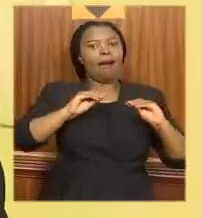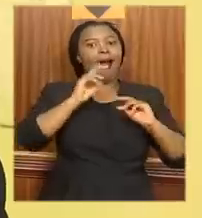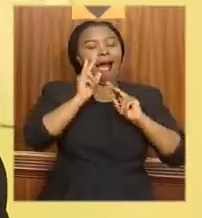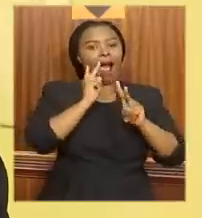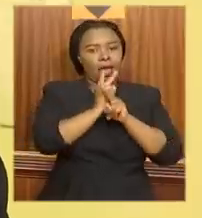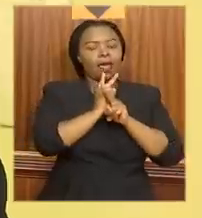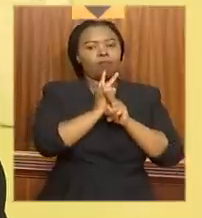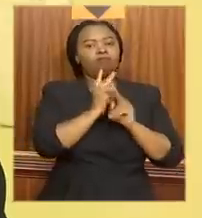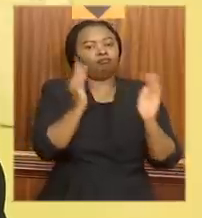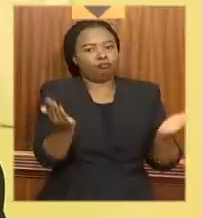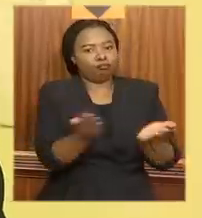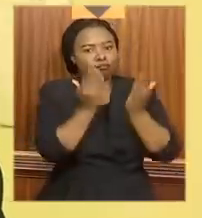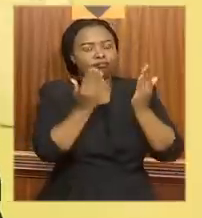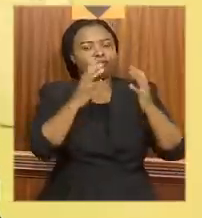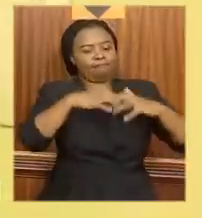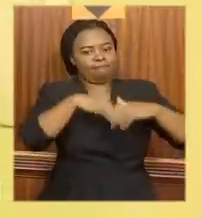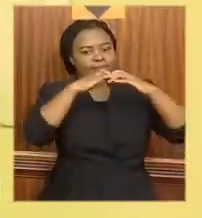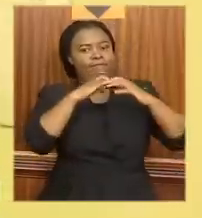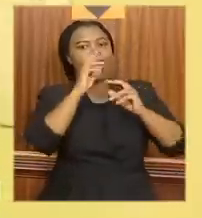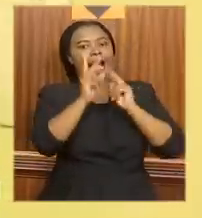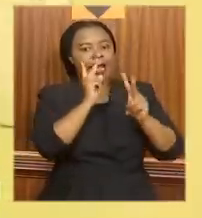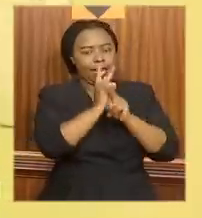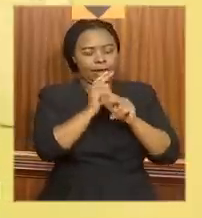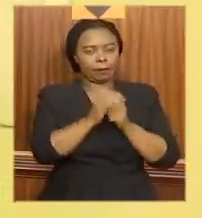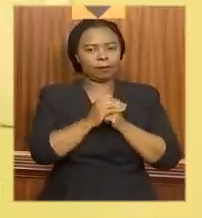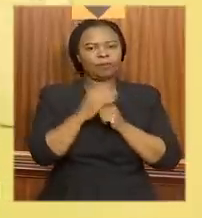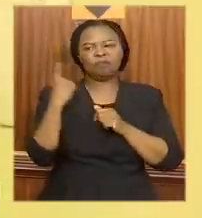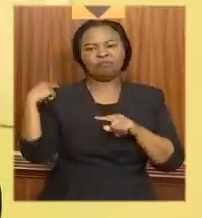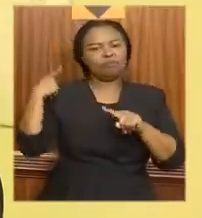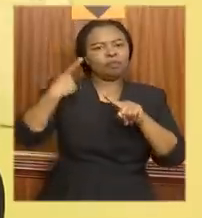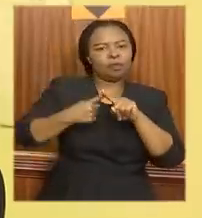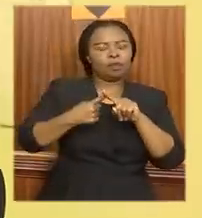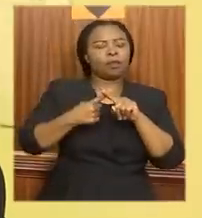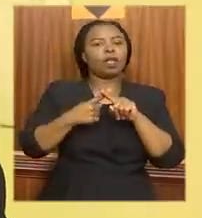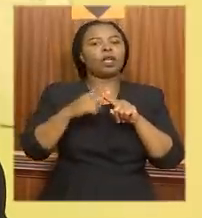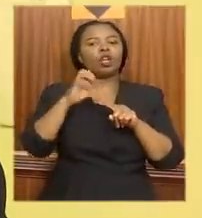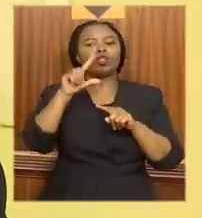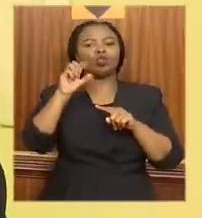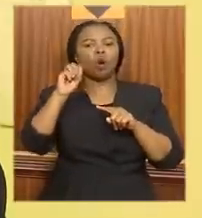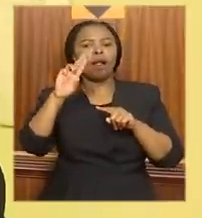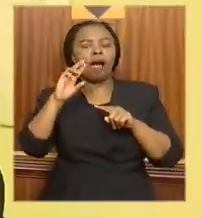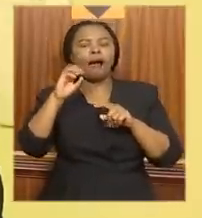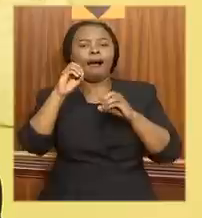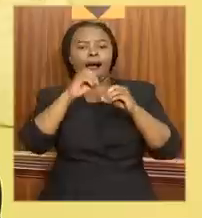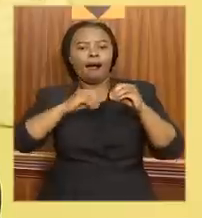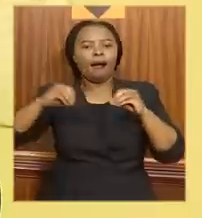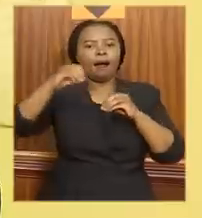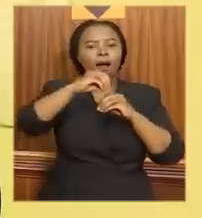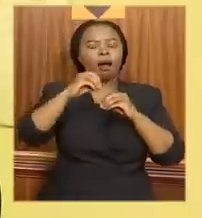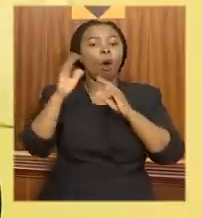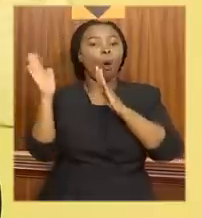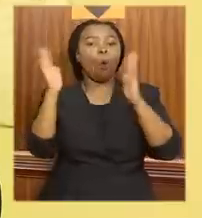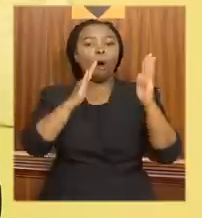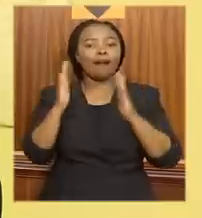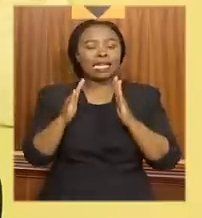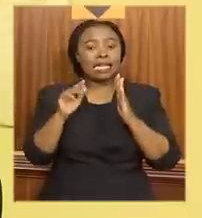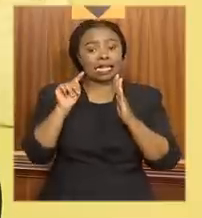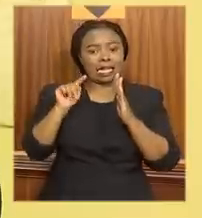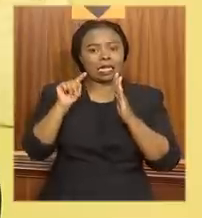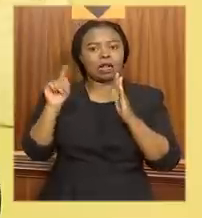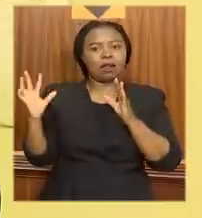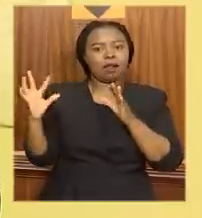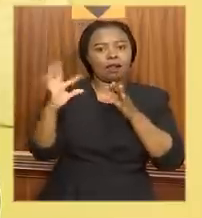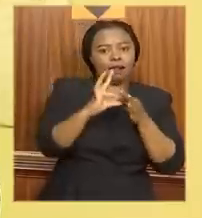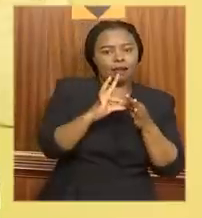Since then, over 2,000 megawatts of solar and wind power has been connected to the grid